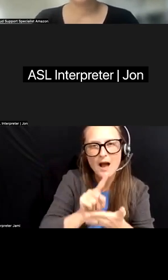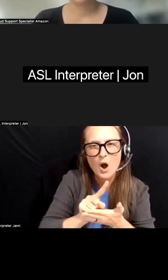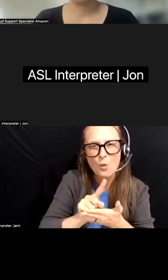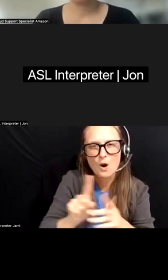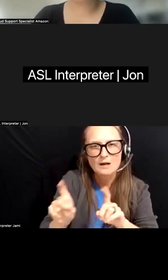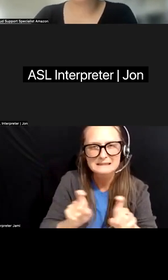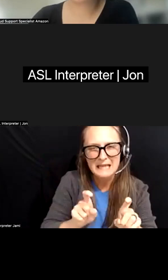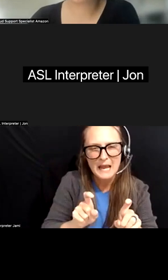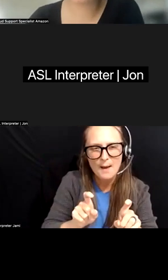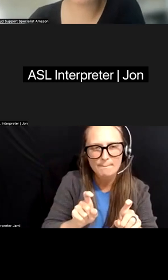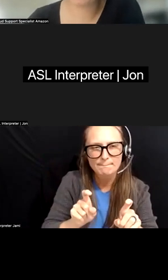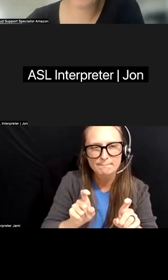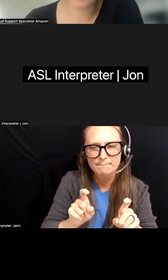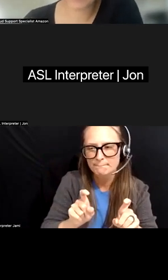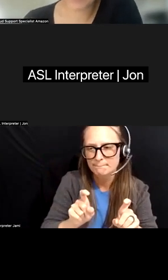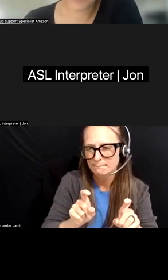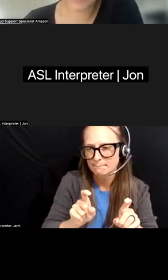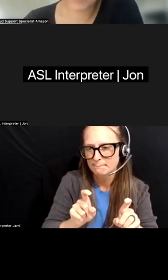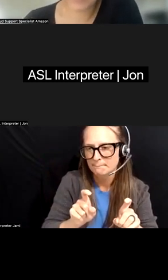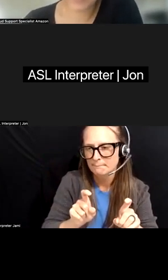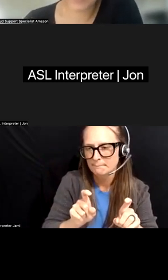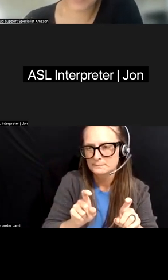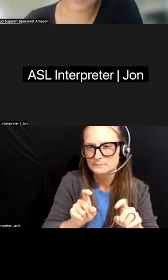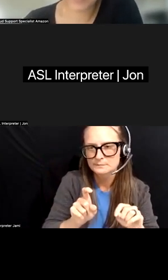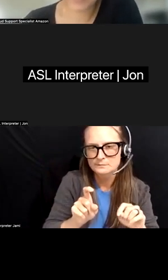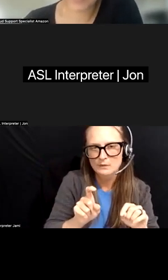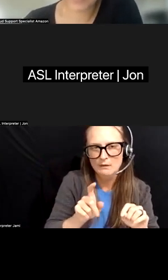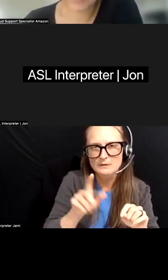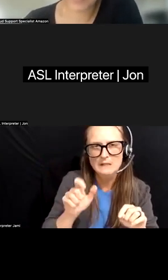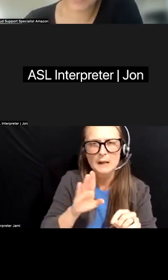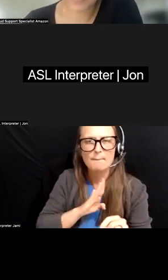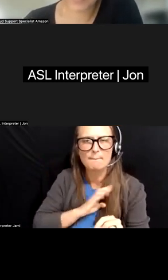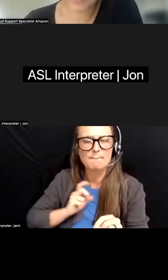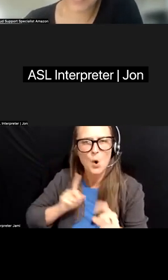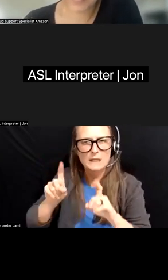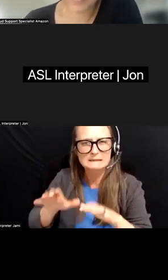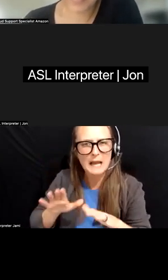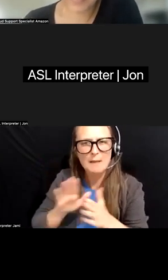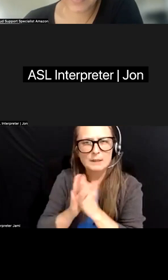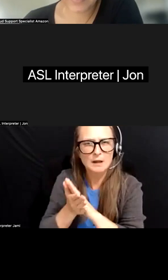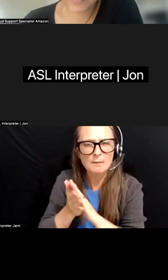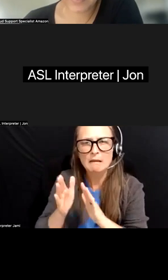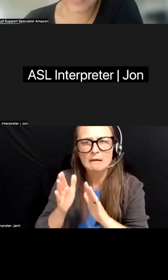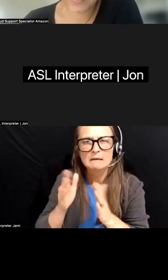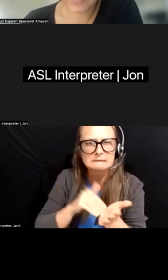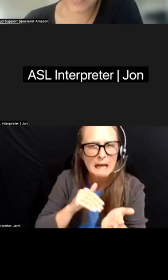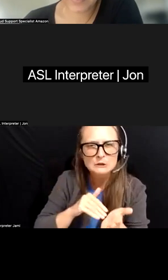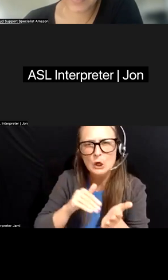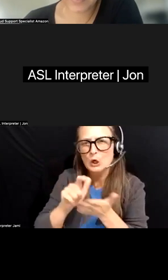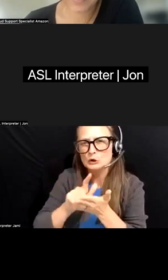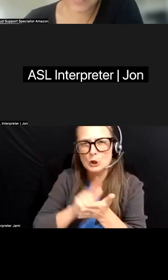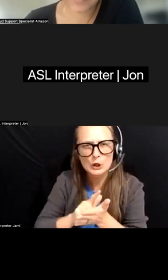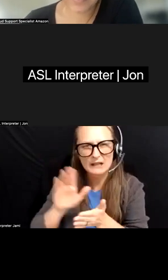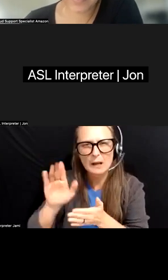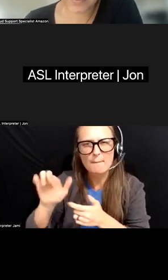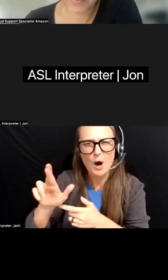or you're becoming a medical doctor or something, or attorney bar exam. It's very complex